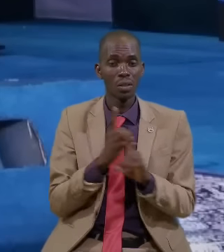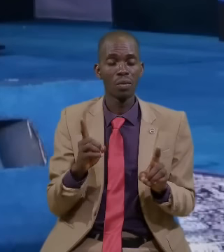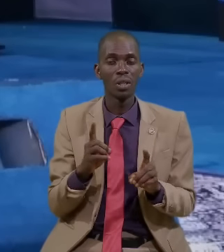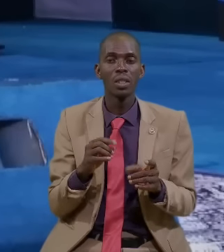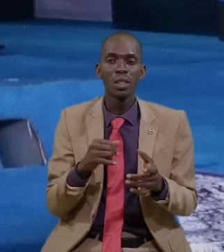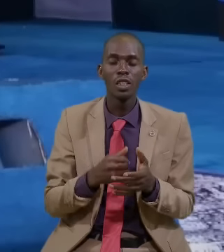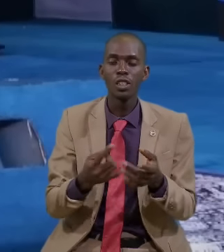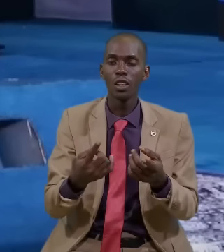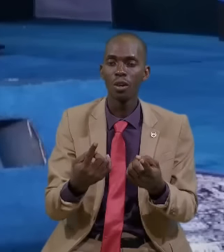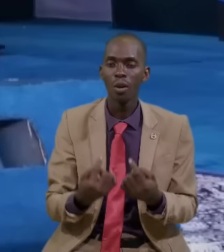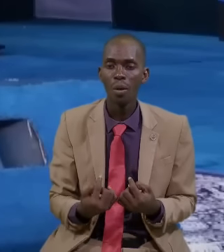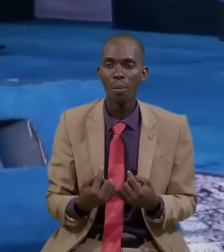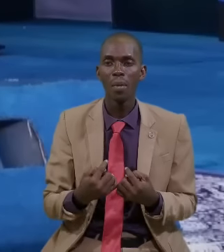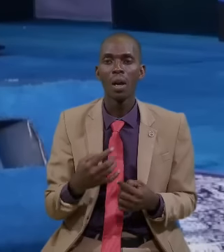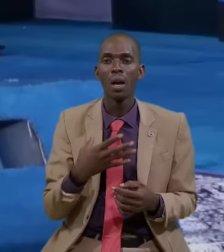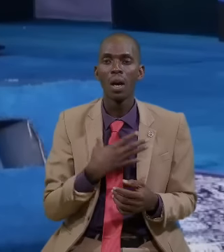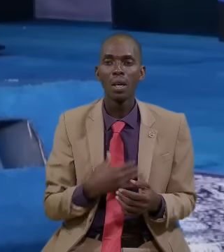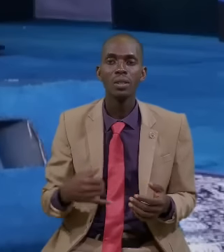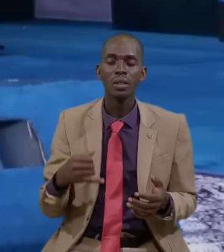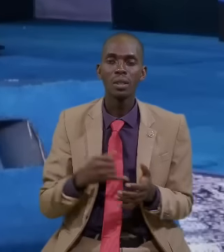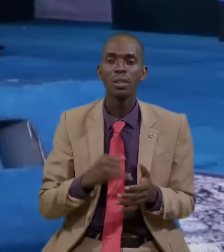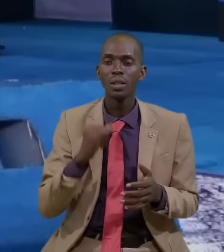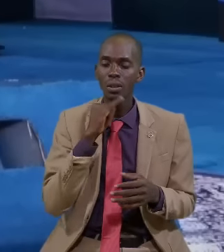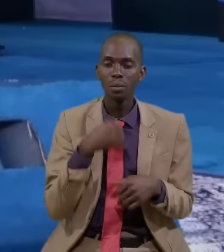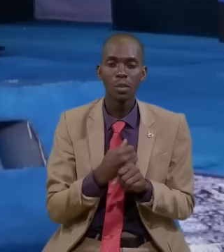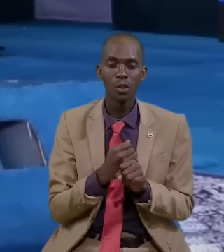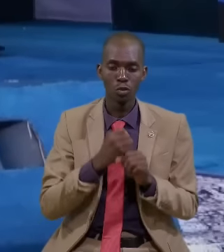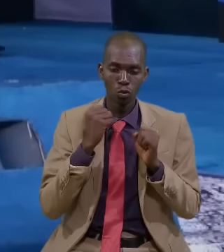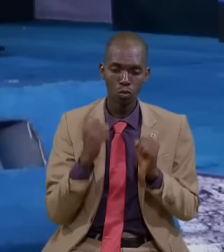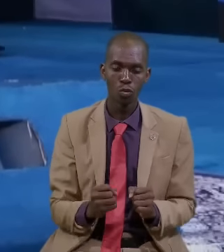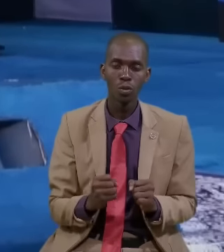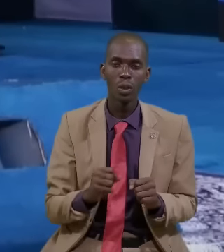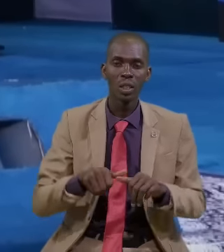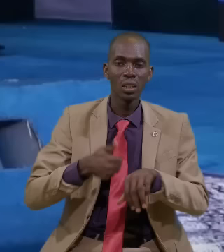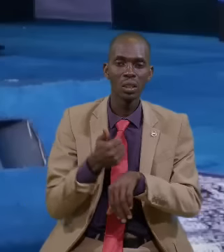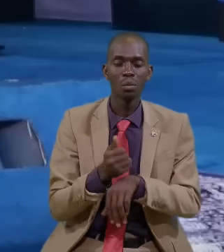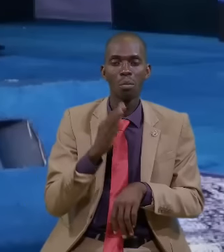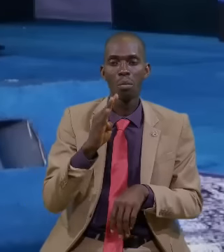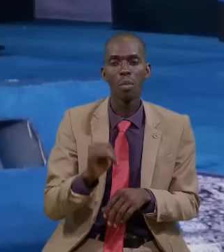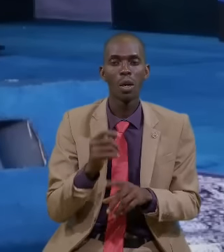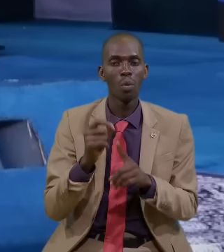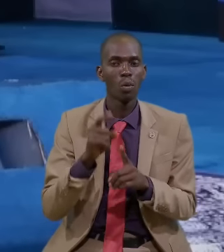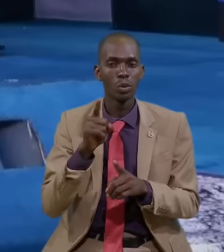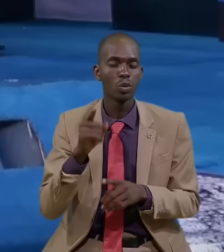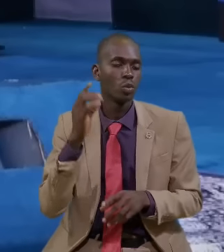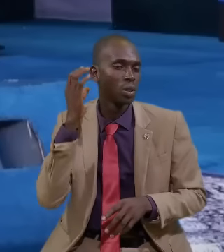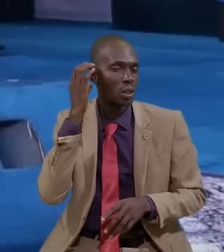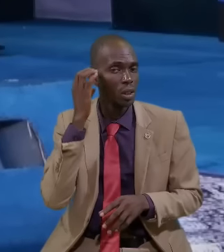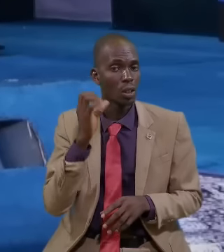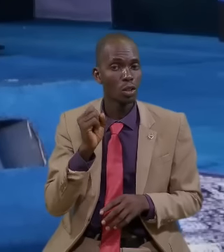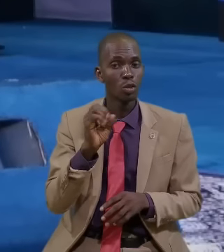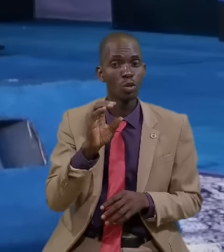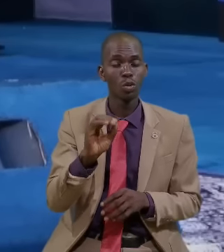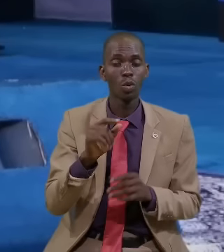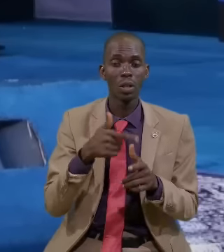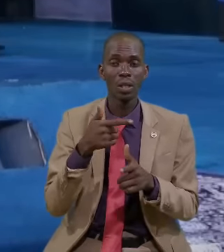it is concretized by the word you hear. So then, faith cometh by